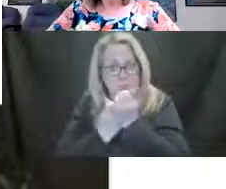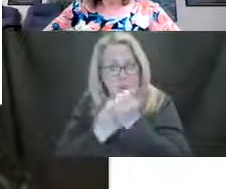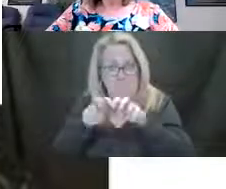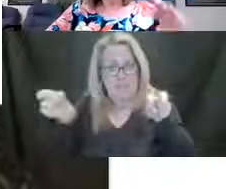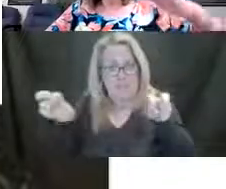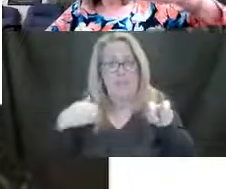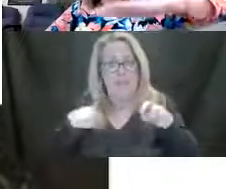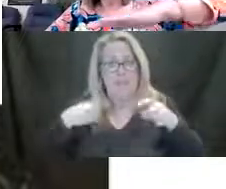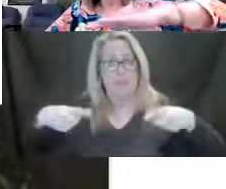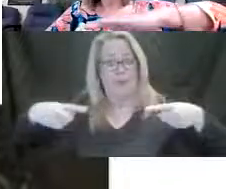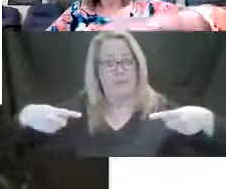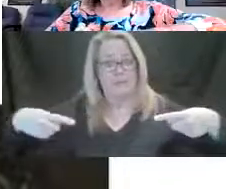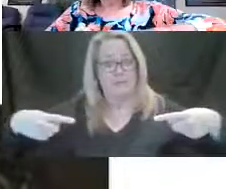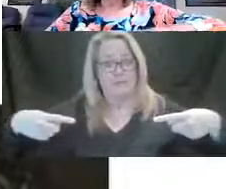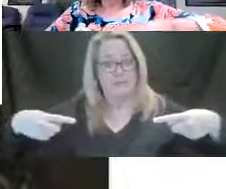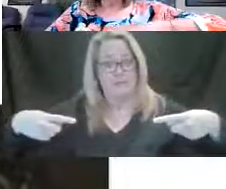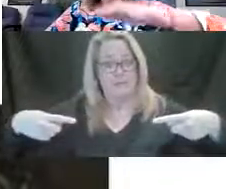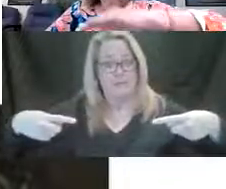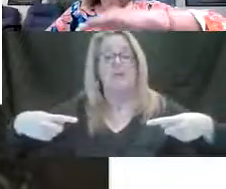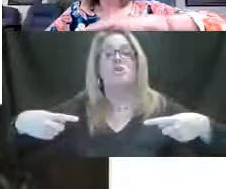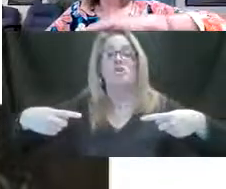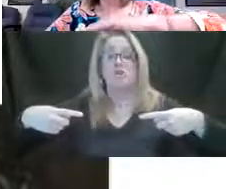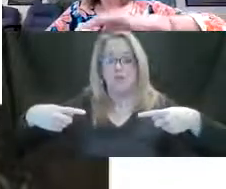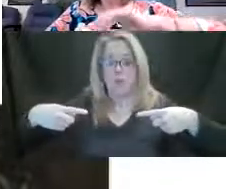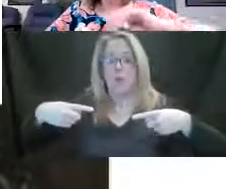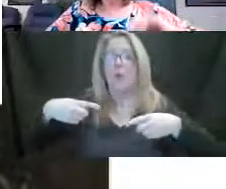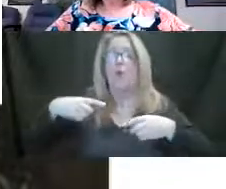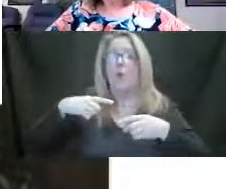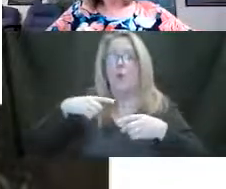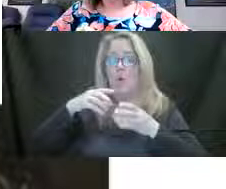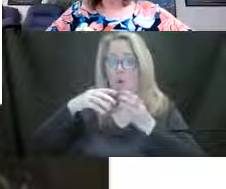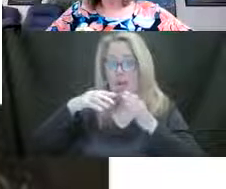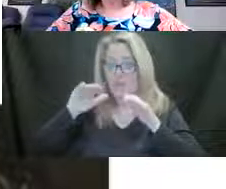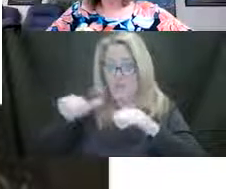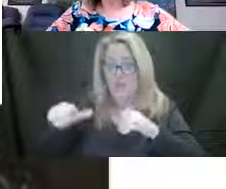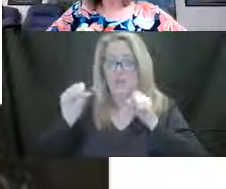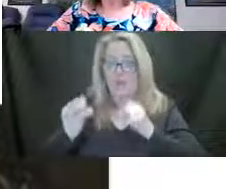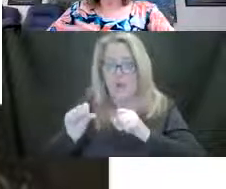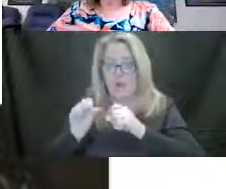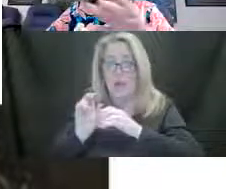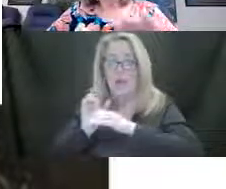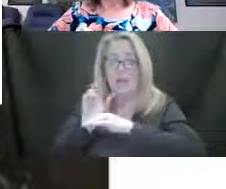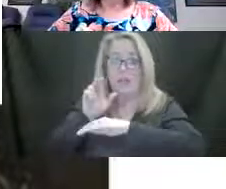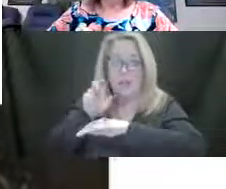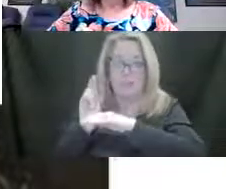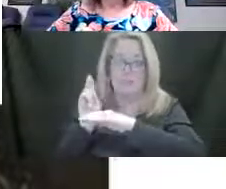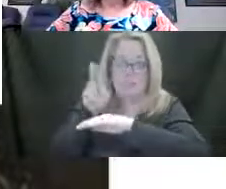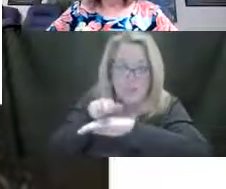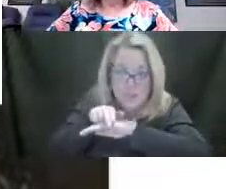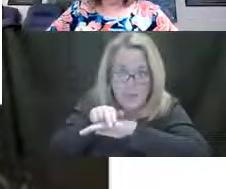So a child can be laid over this little platform and could actually push with their feet and move